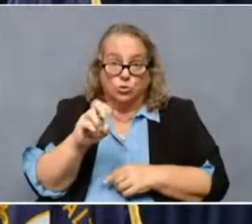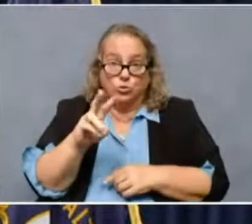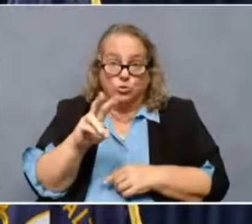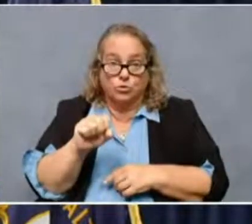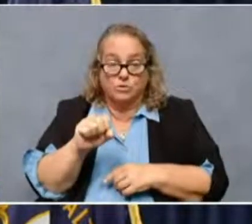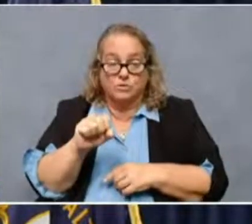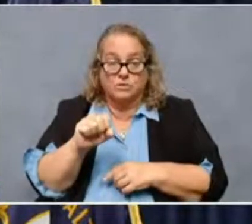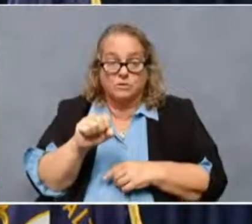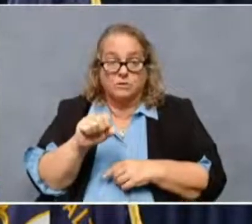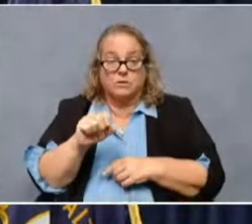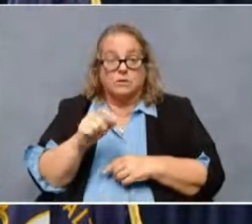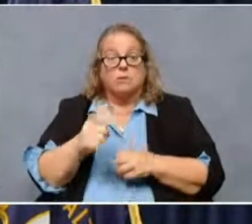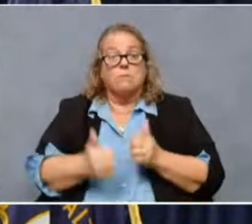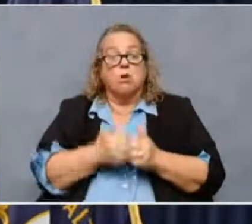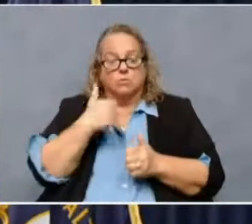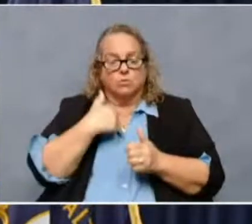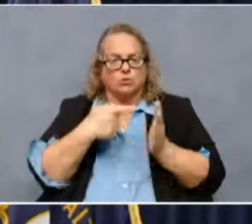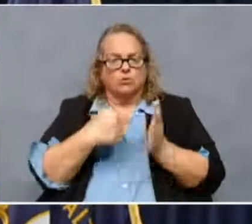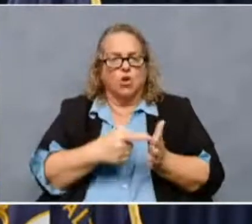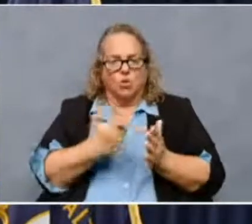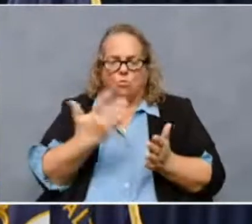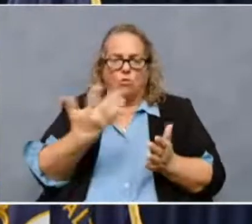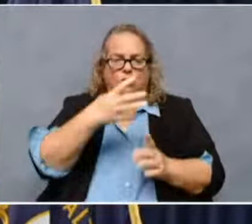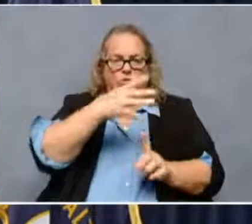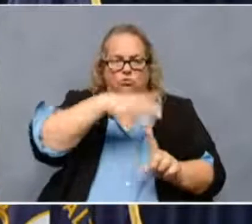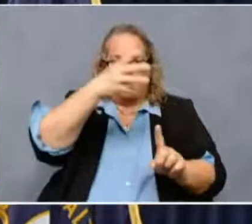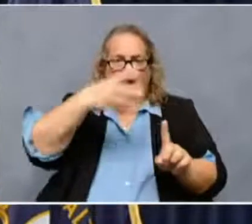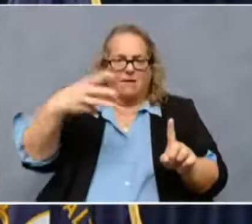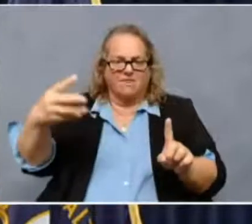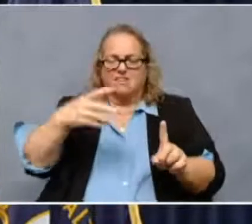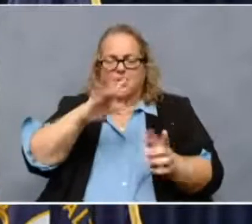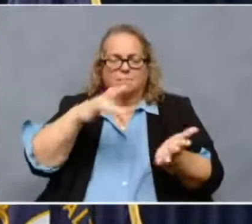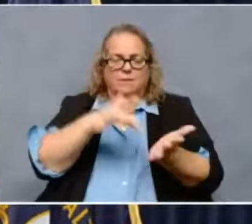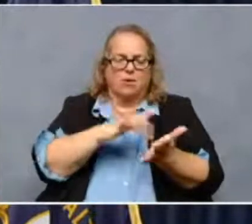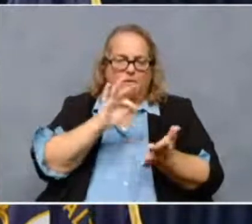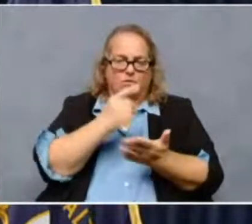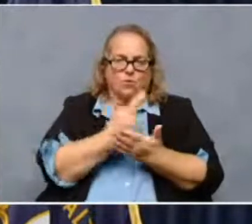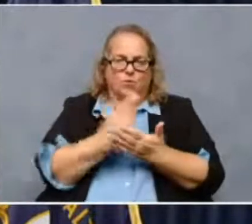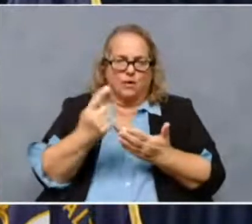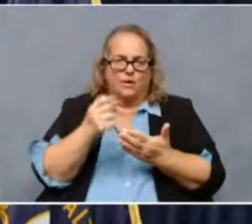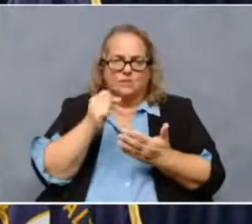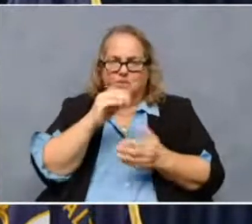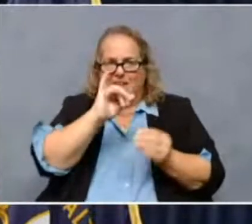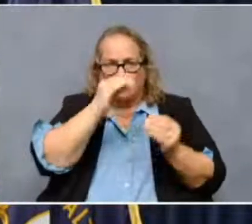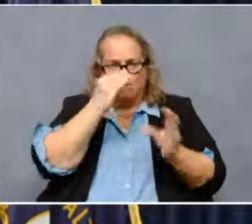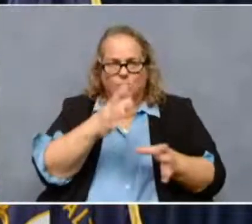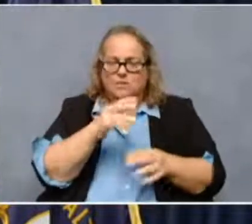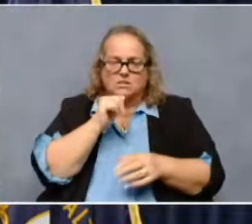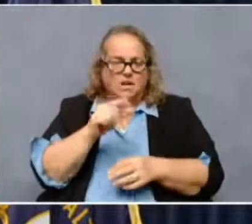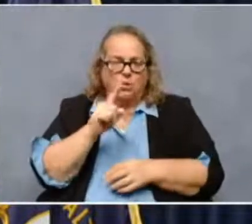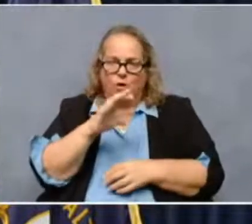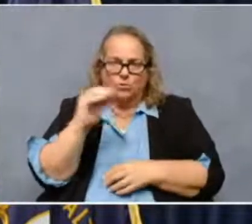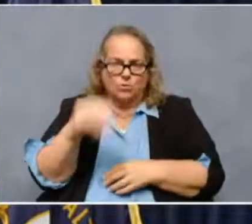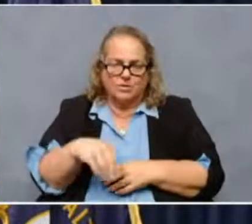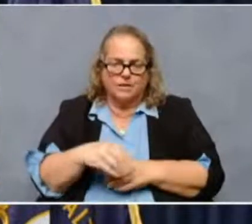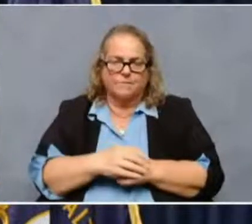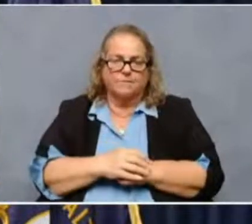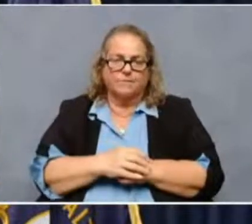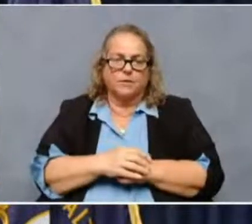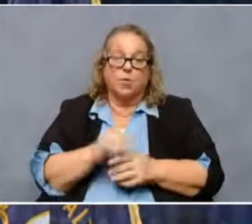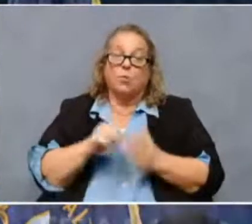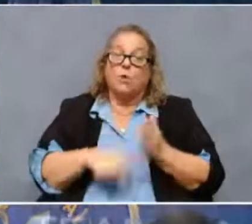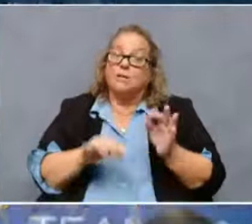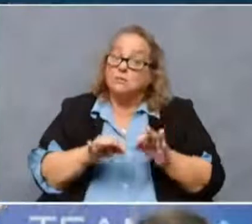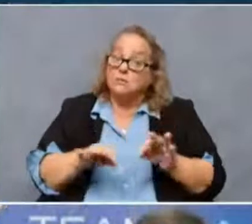show the graphs because we're in the middle of a week, so that information is incomplete. What's important